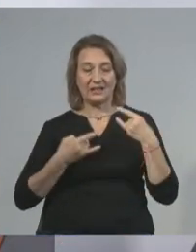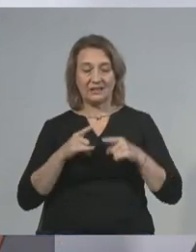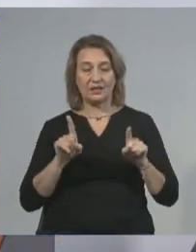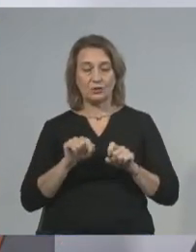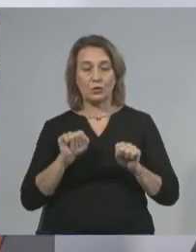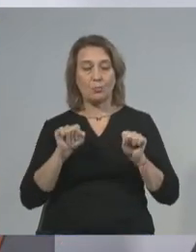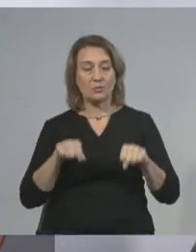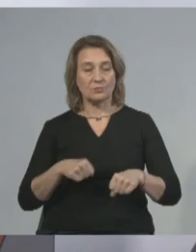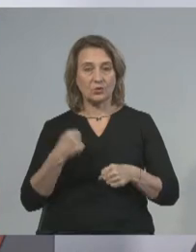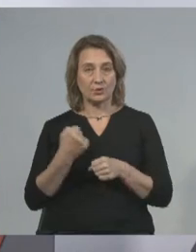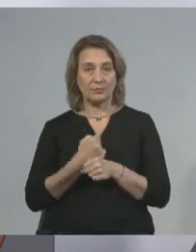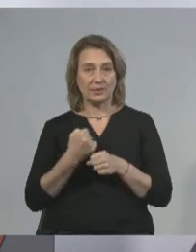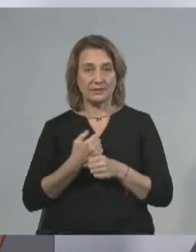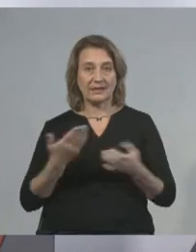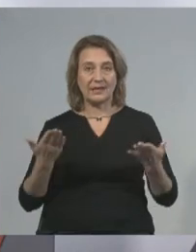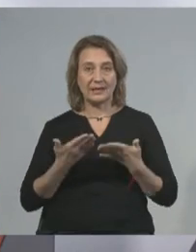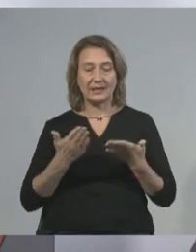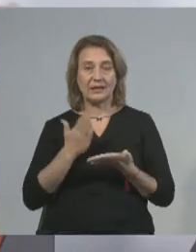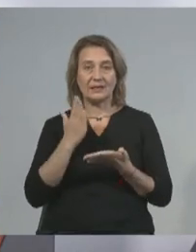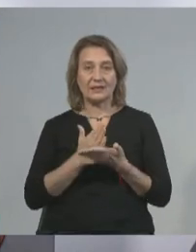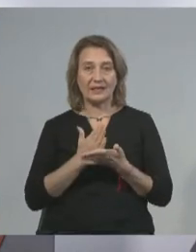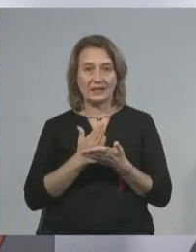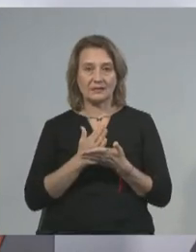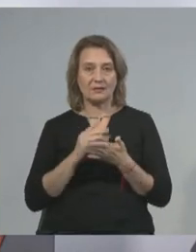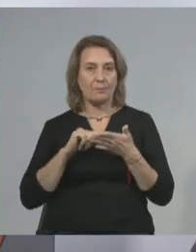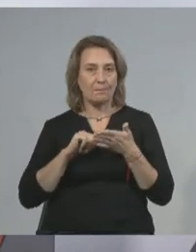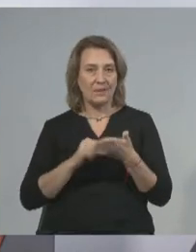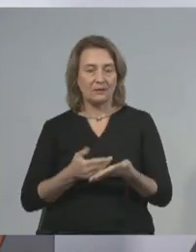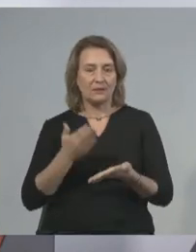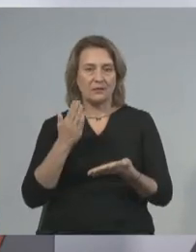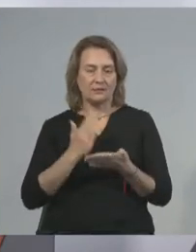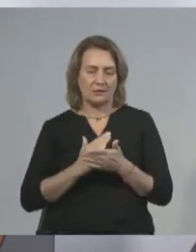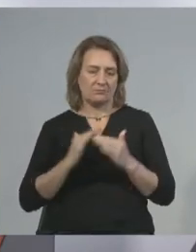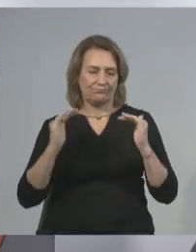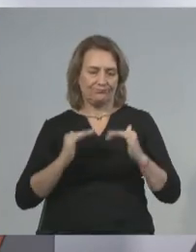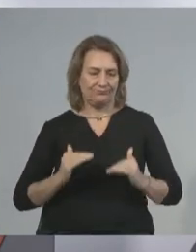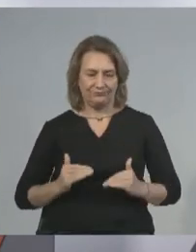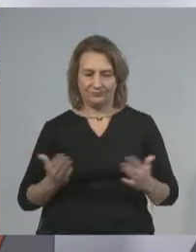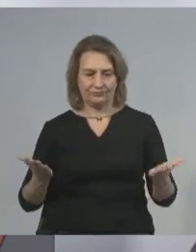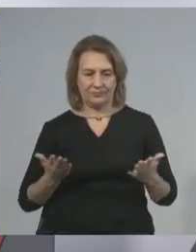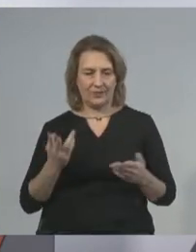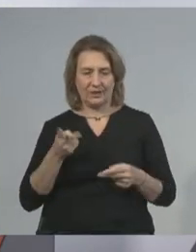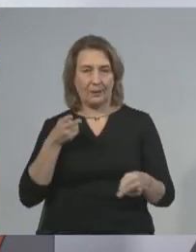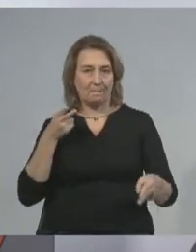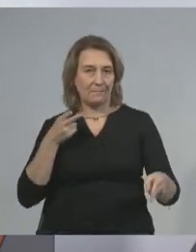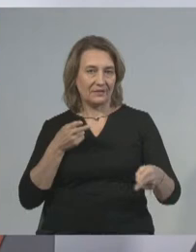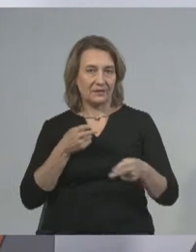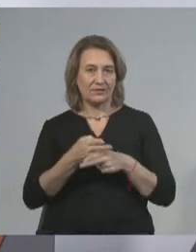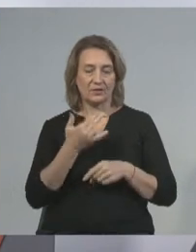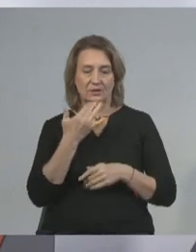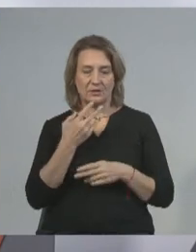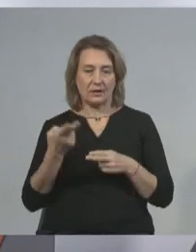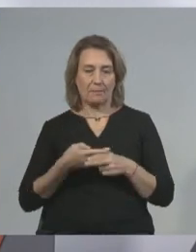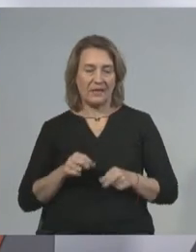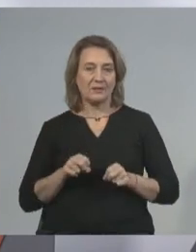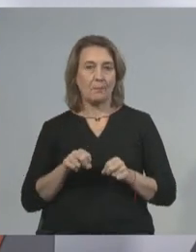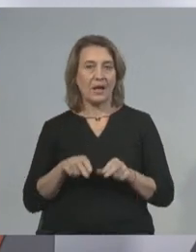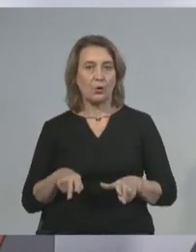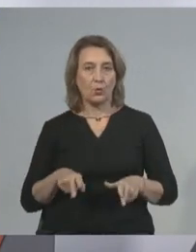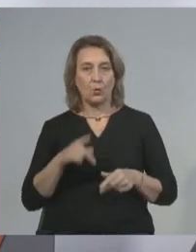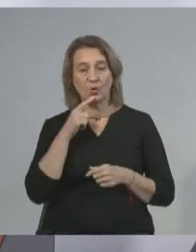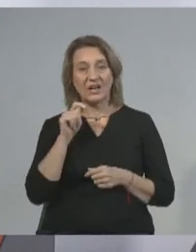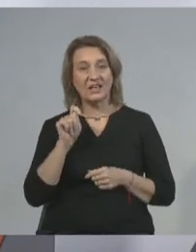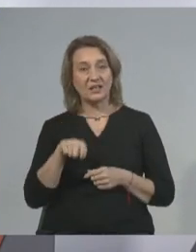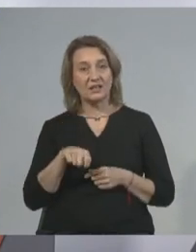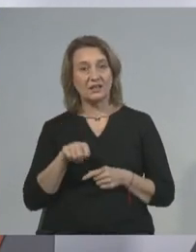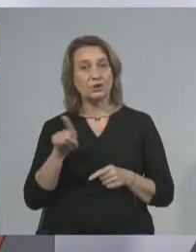these channels what can we do so we're saying that there are a number of bad narratives which undermine the national security of